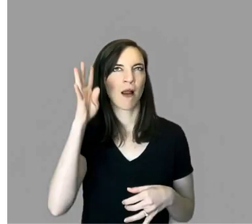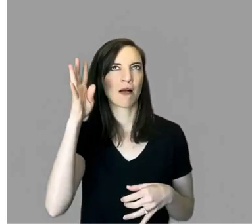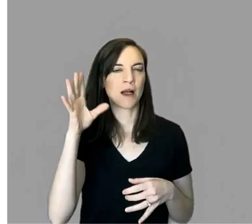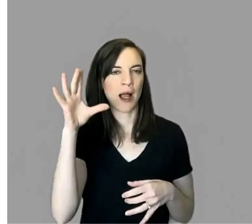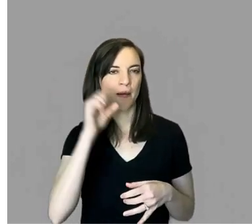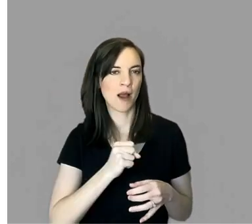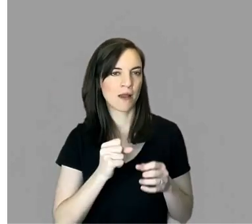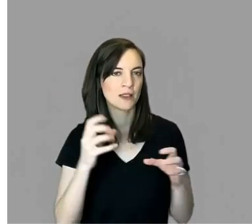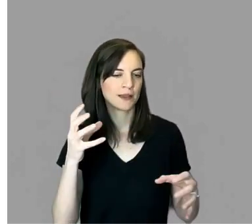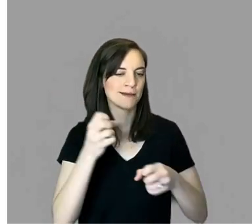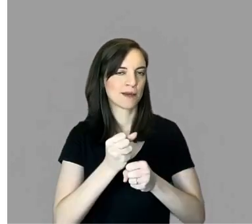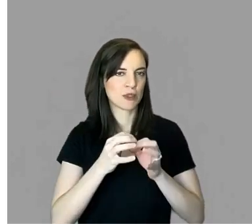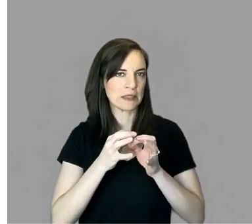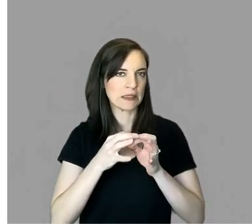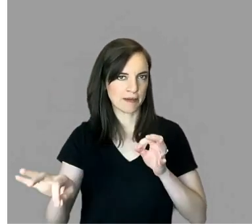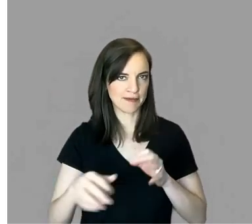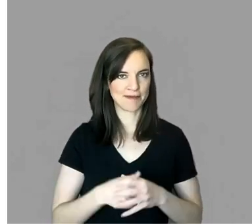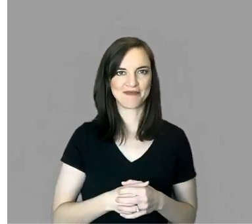statement.